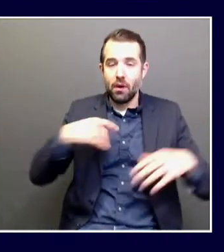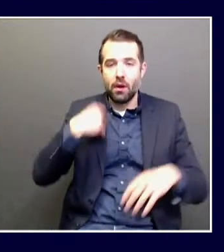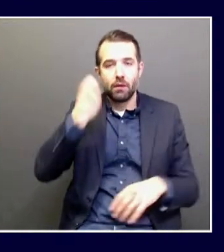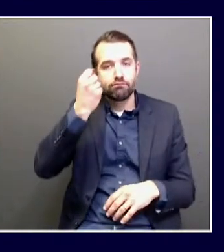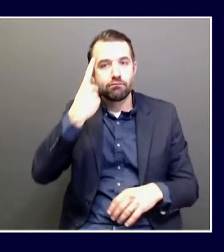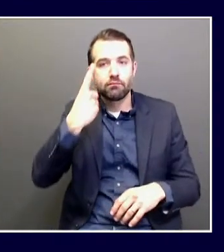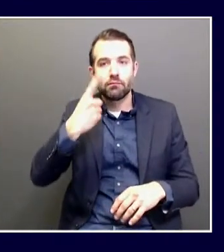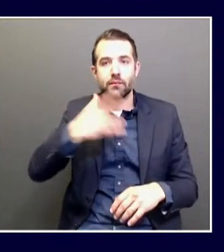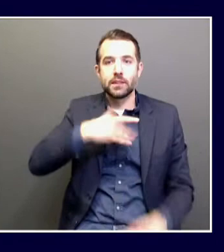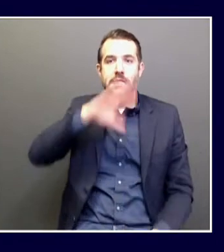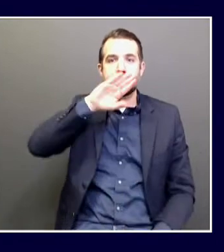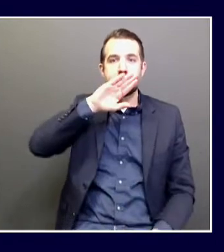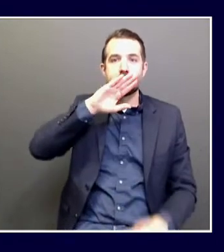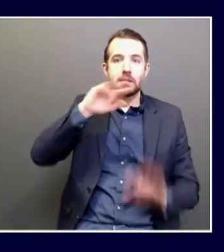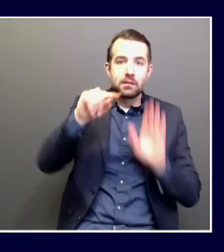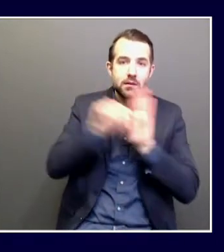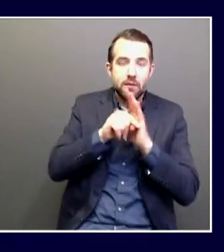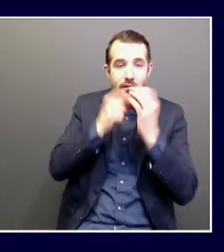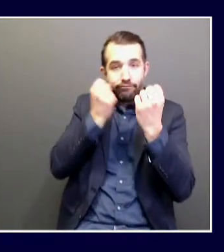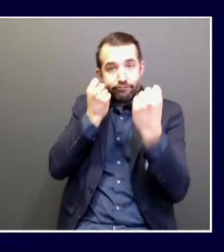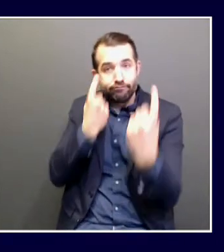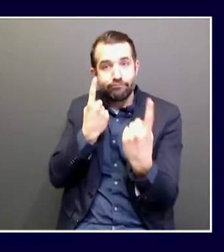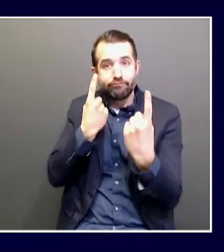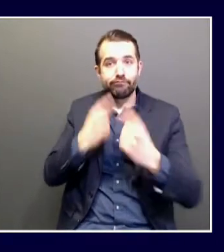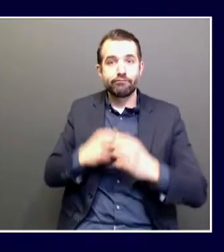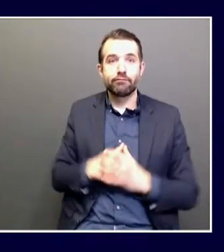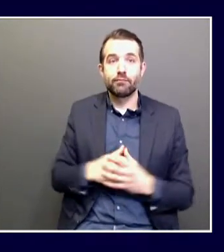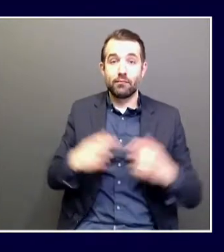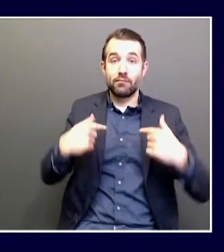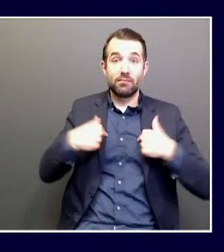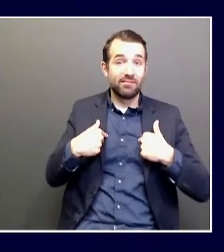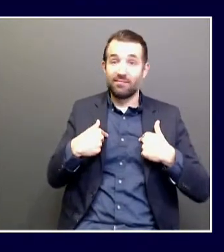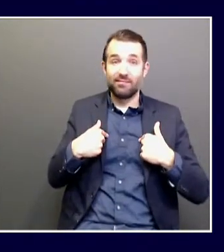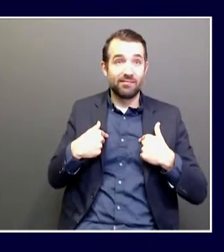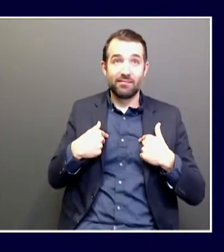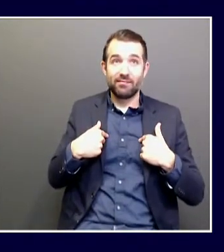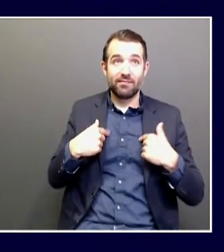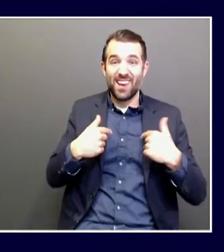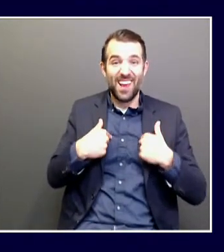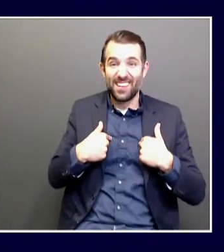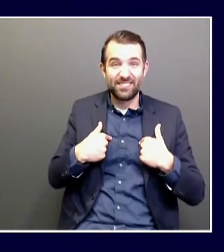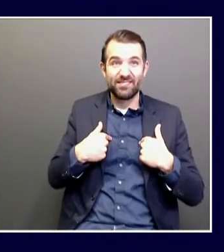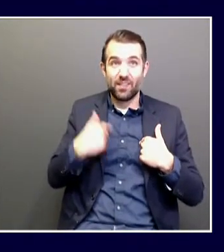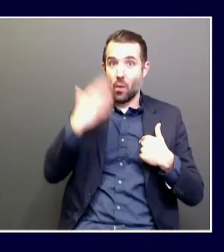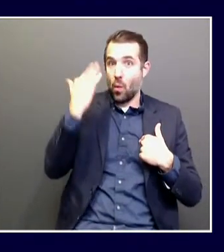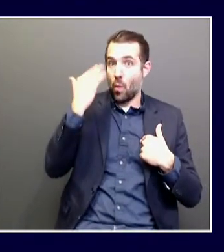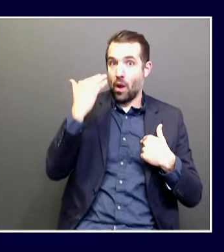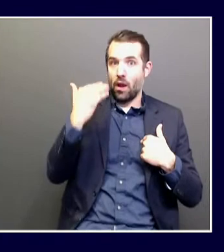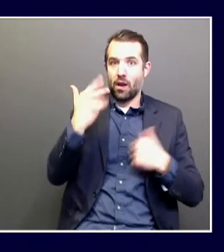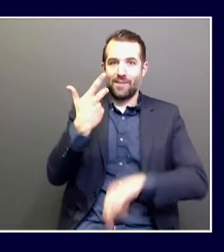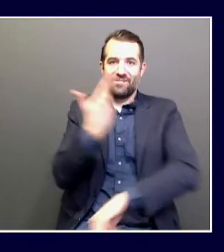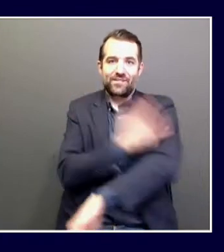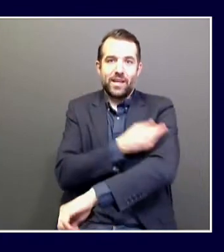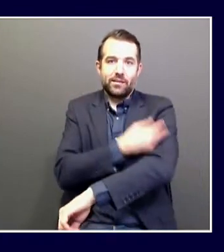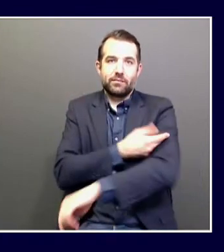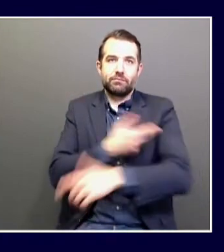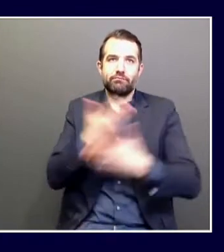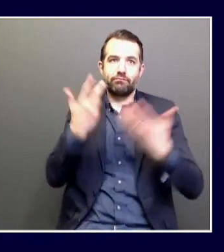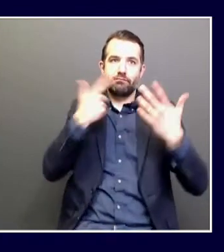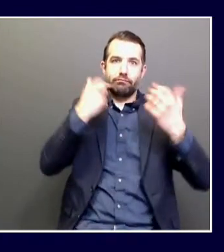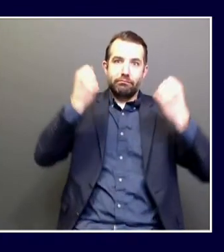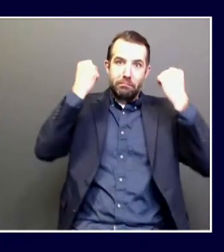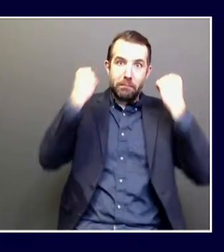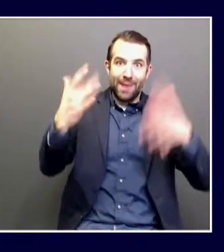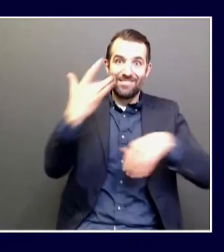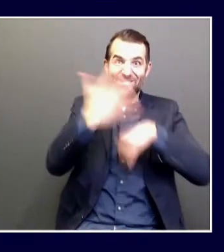accurate. The vaccines that we've got are widely available. To your point, I am not discouraged by the availability of vaccines.